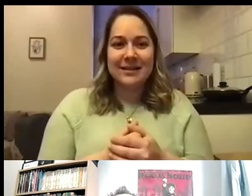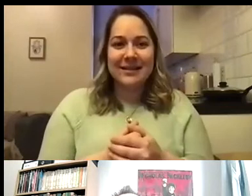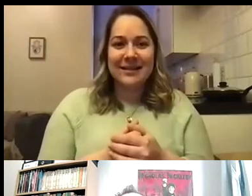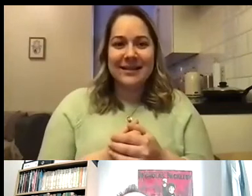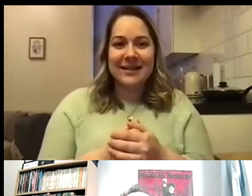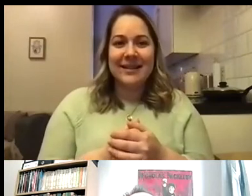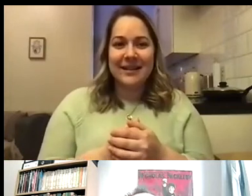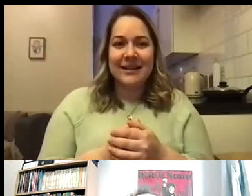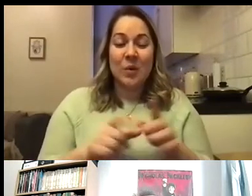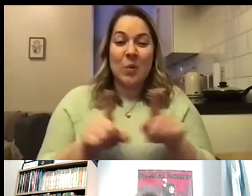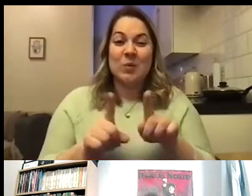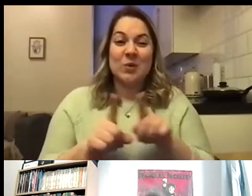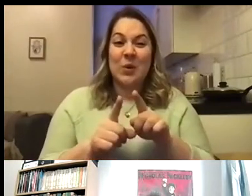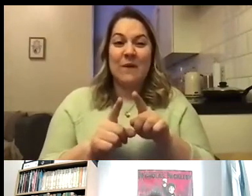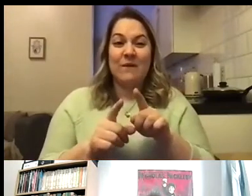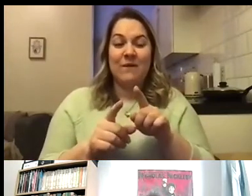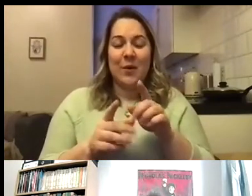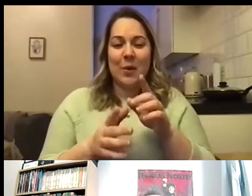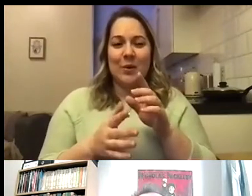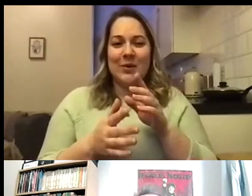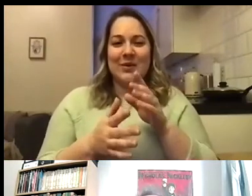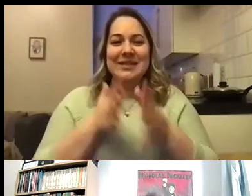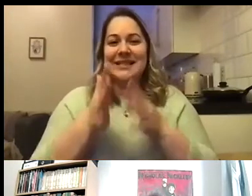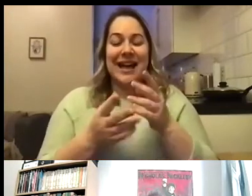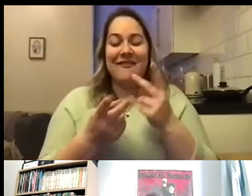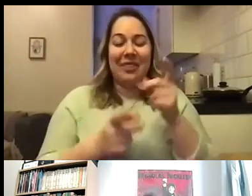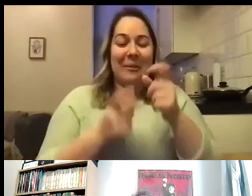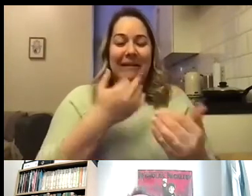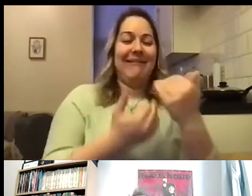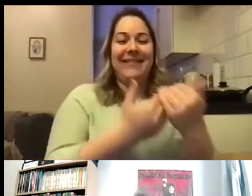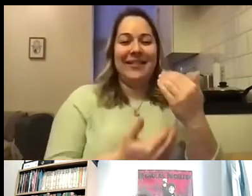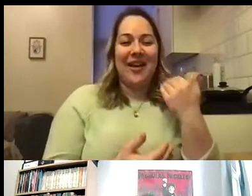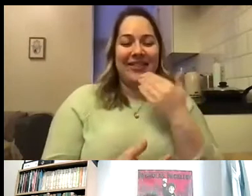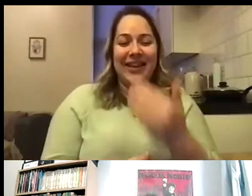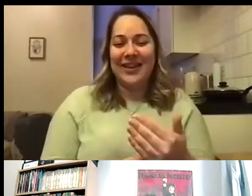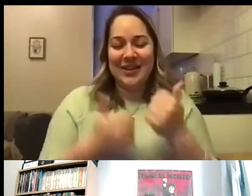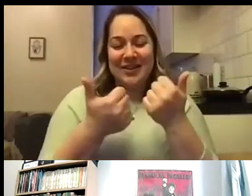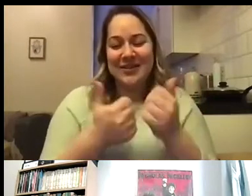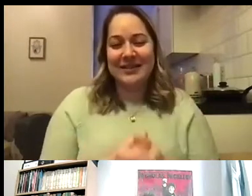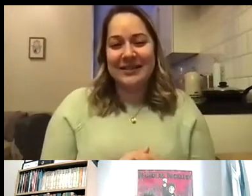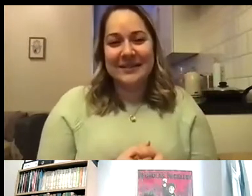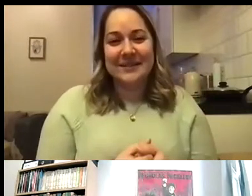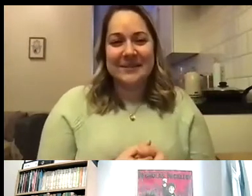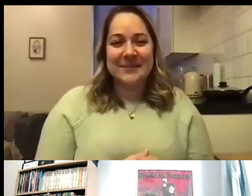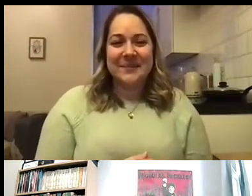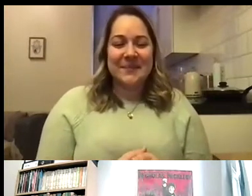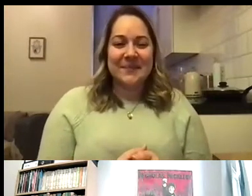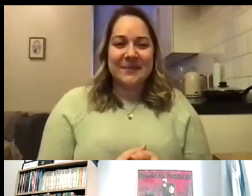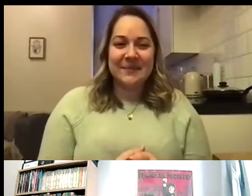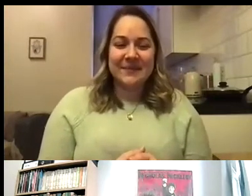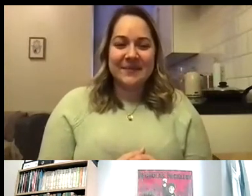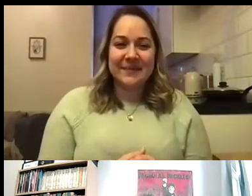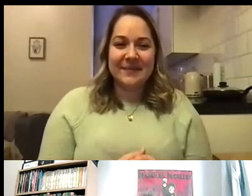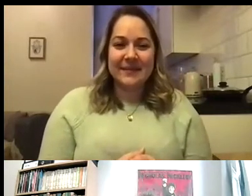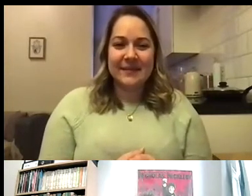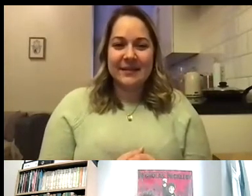our rebels and interjectors earlier. So thank you for being gracious with that as well. This